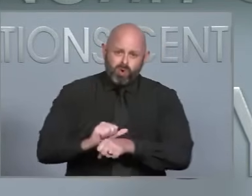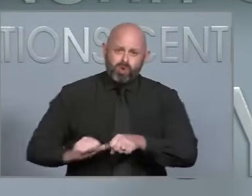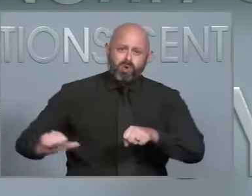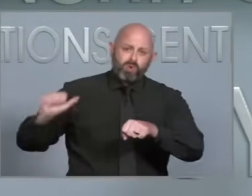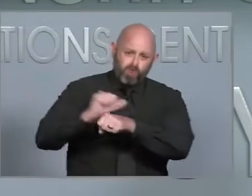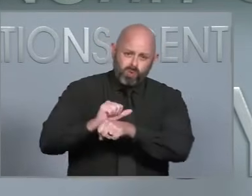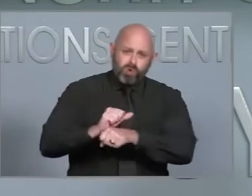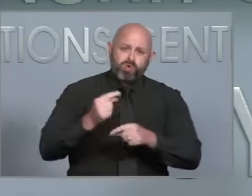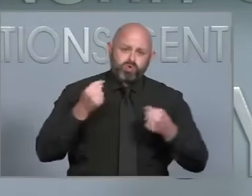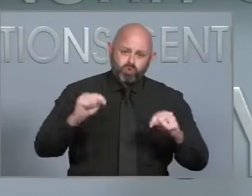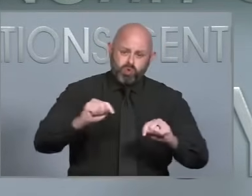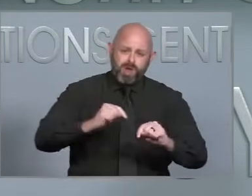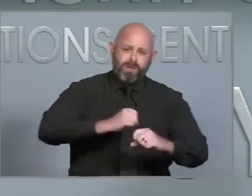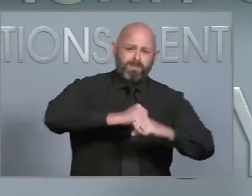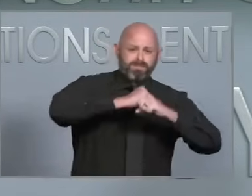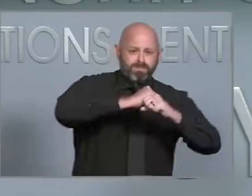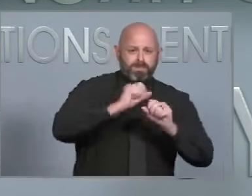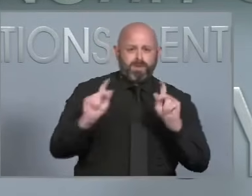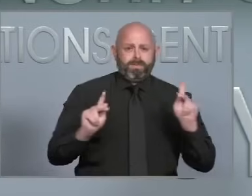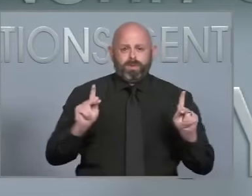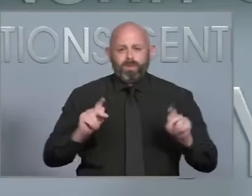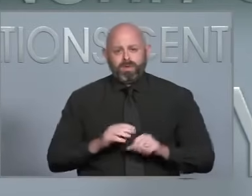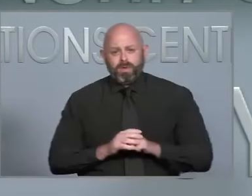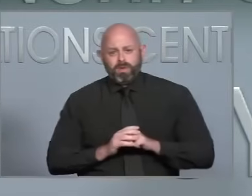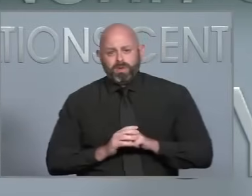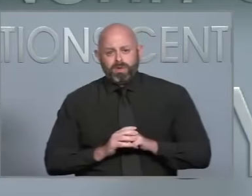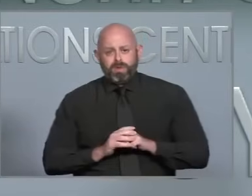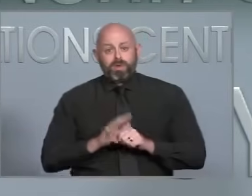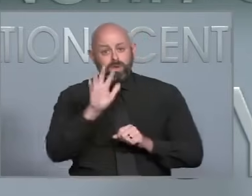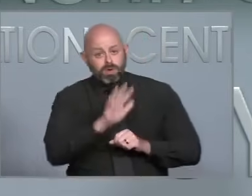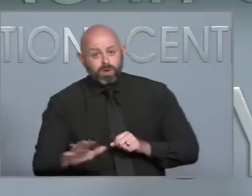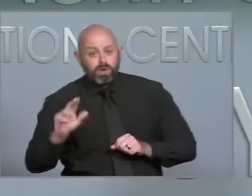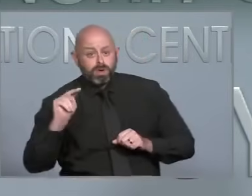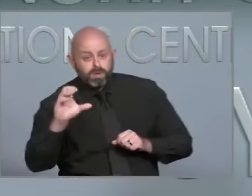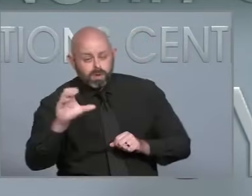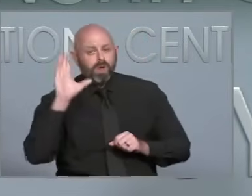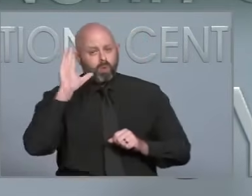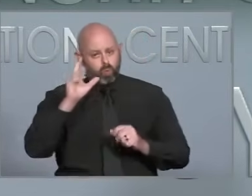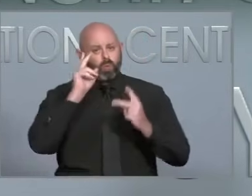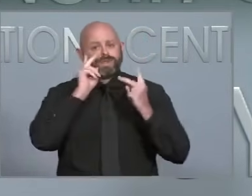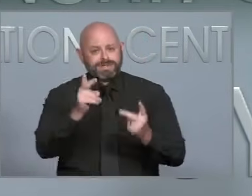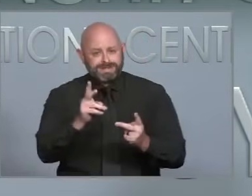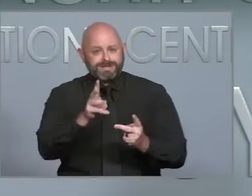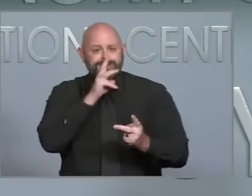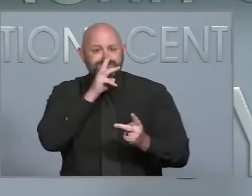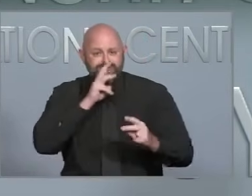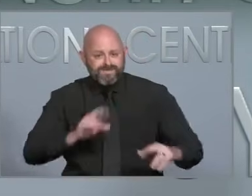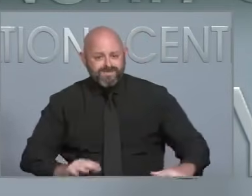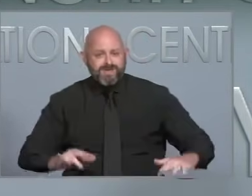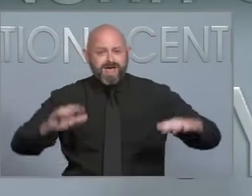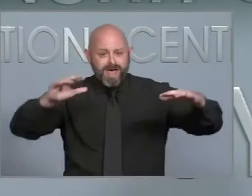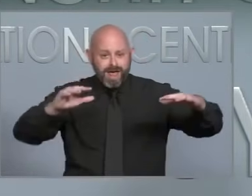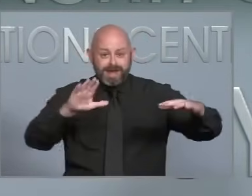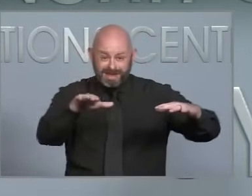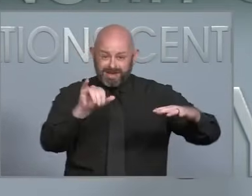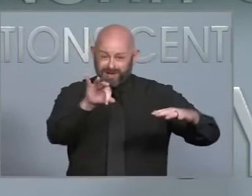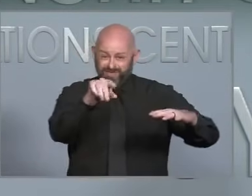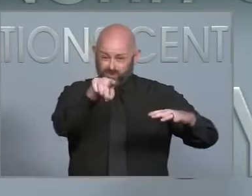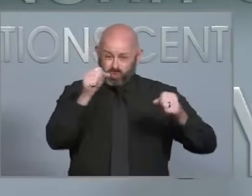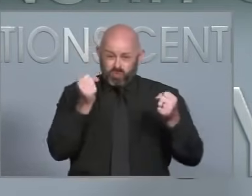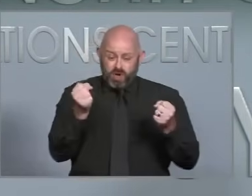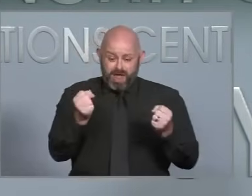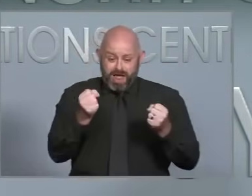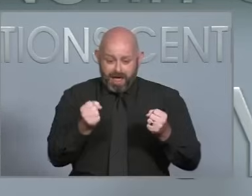can. And in all parts of our state where there is flooding, remember, do not drive through